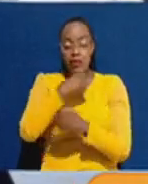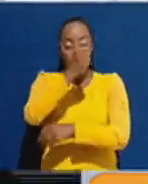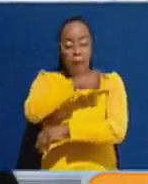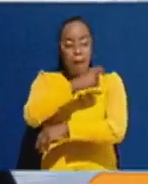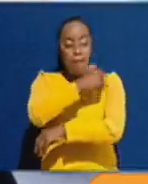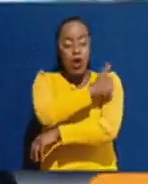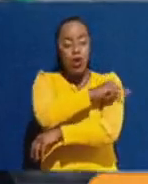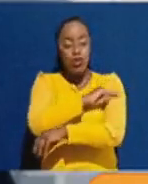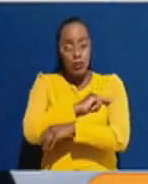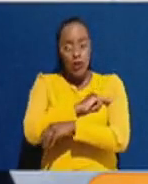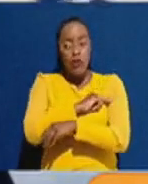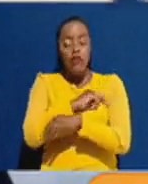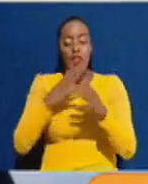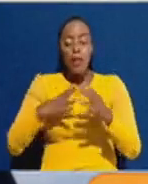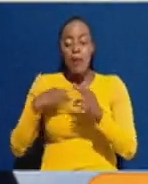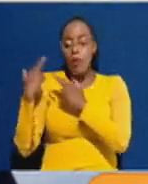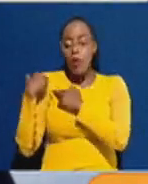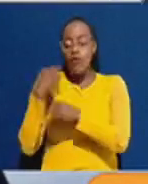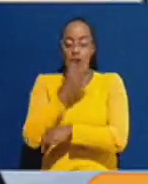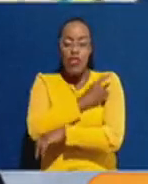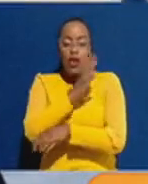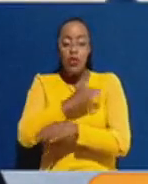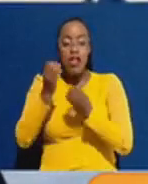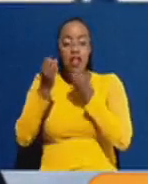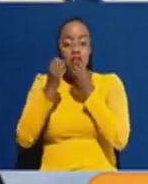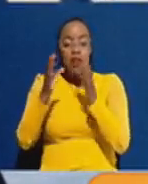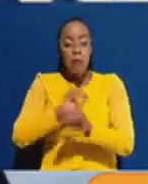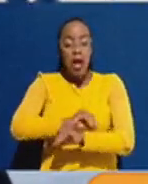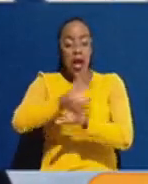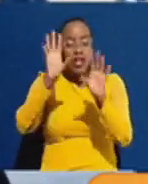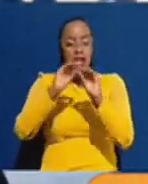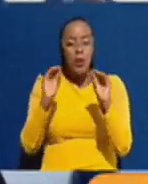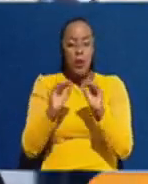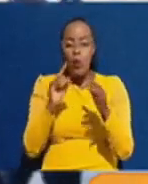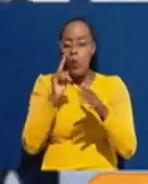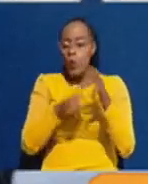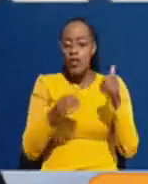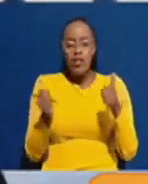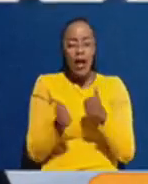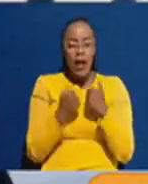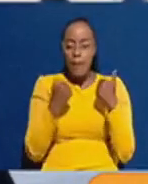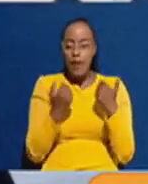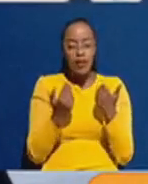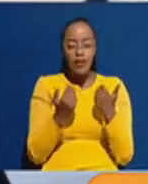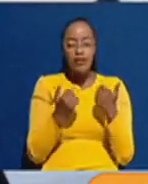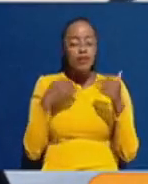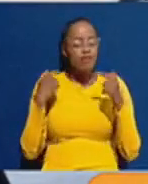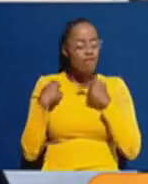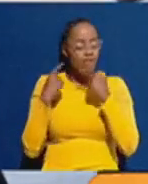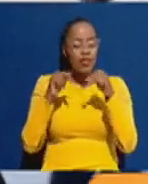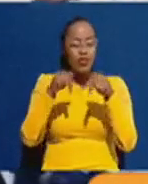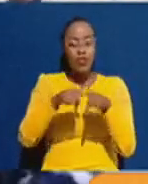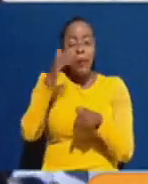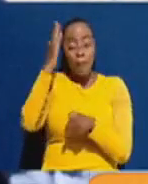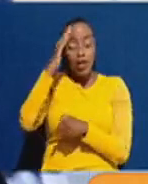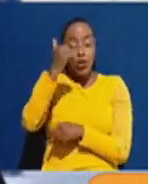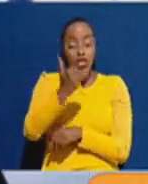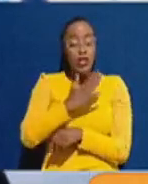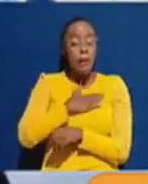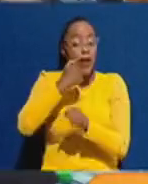hospitalini. Wazimamizi, madaktari hawakunieleza vizuri chenye kilikuwa kimetokea. Hadi wa leo sijajua mtoto